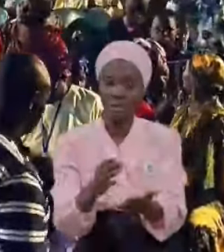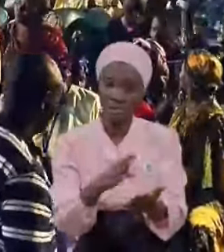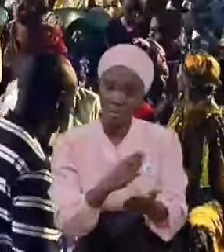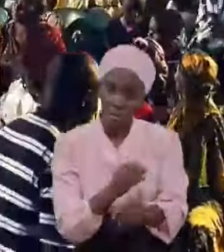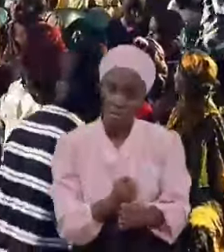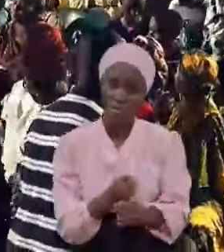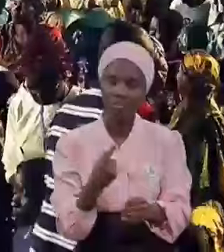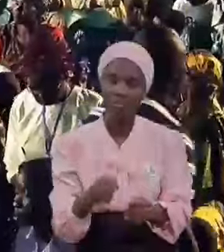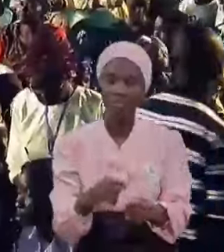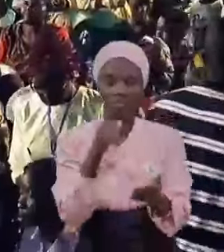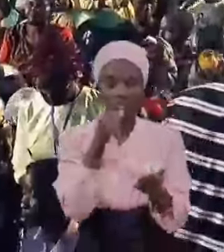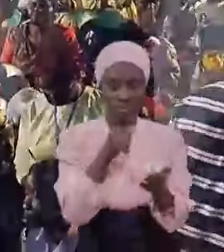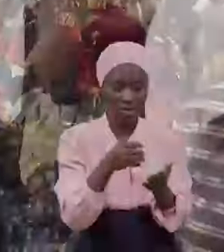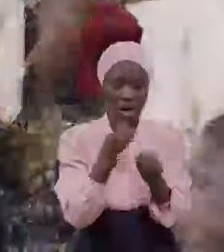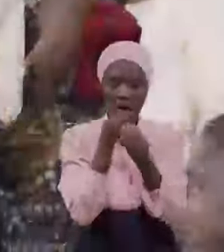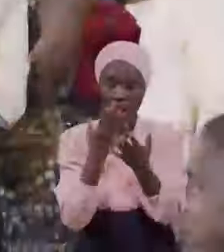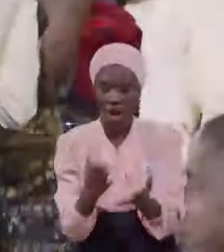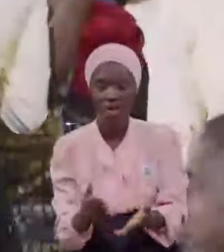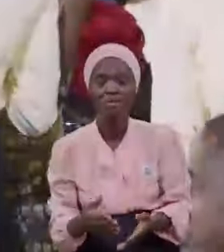us this session.